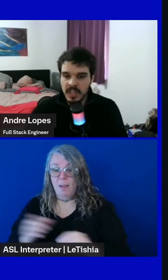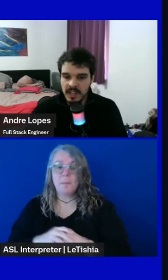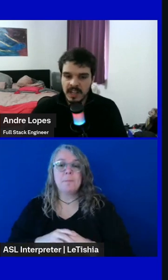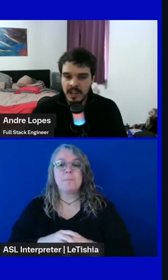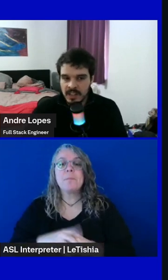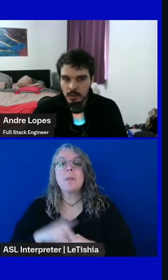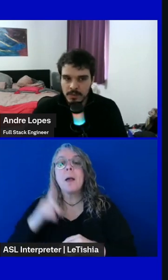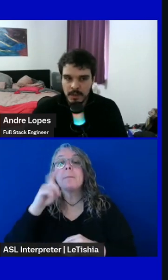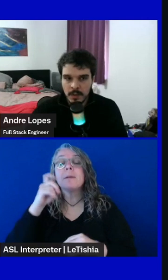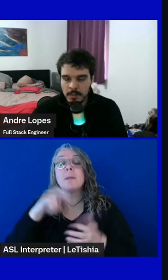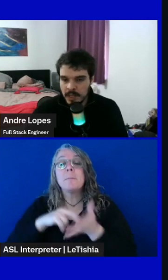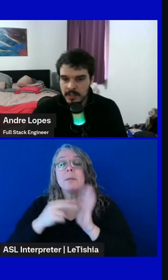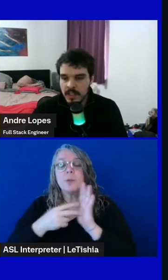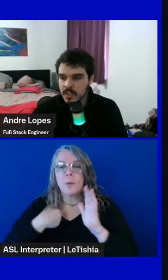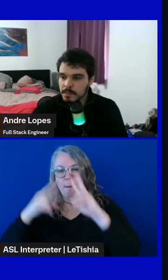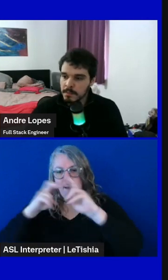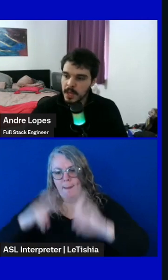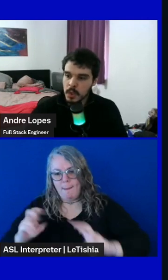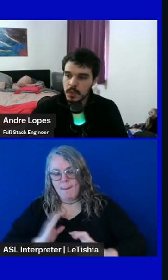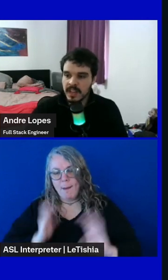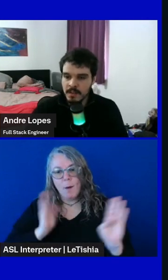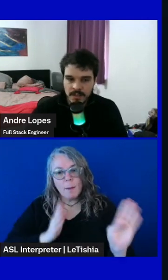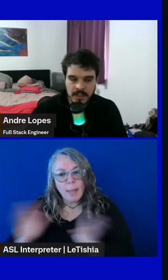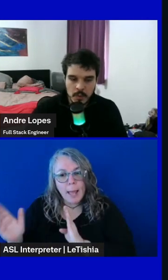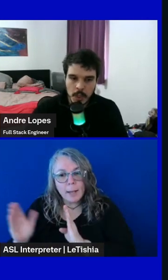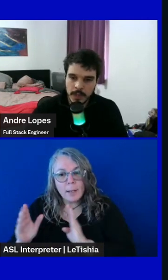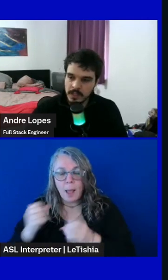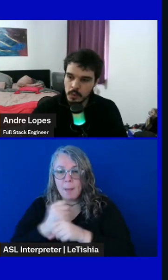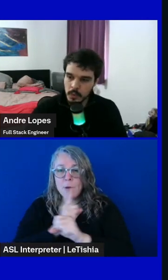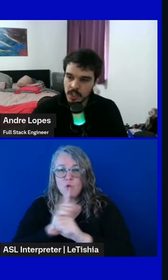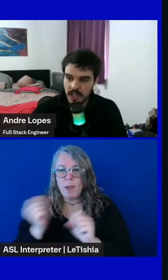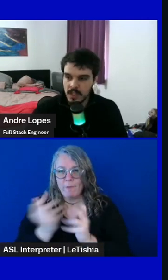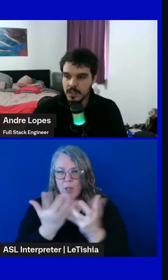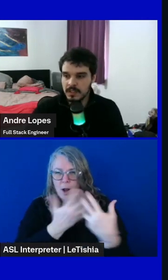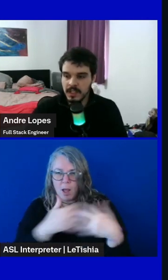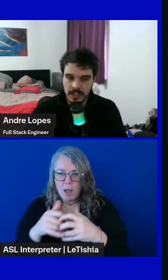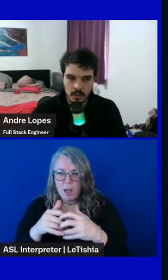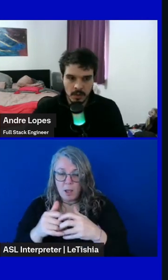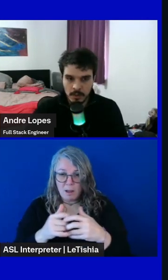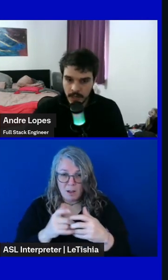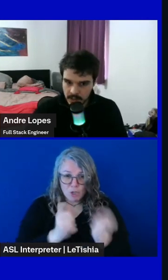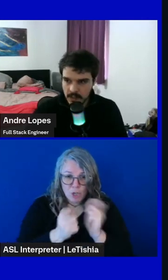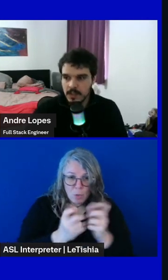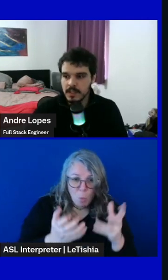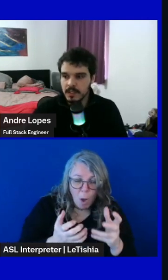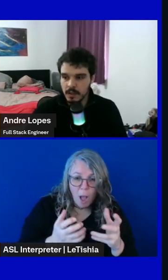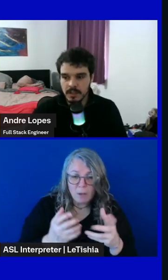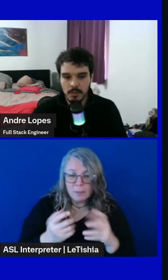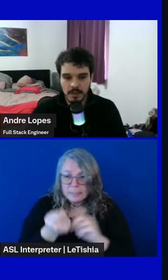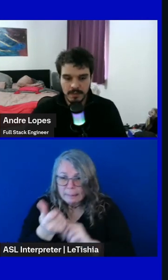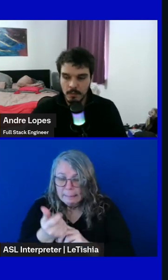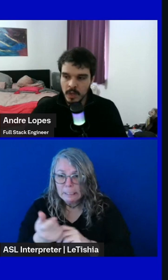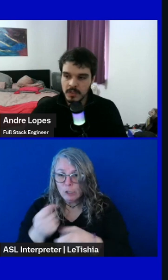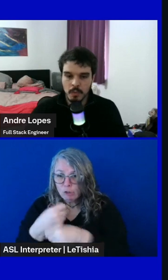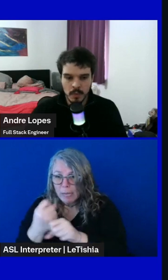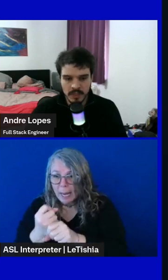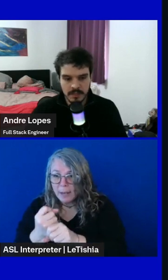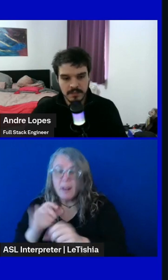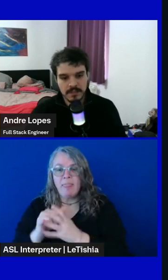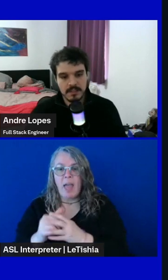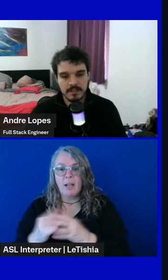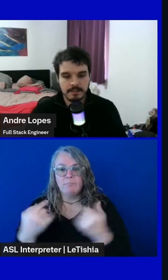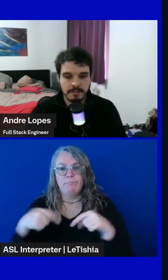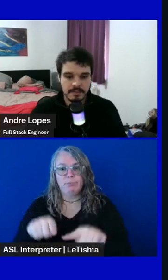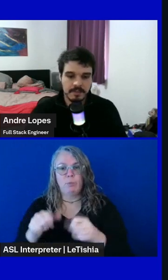because then we can analyze our plan and make sure that everything that we want to change, delete, or create is in order with what you've